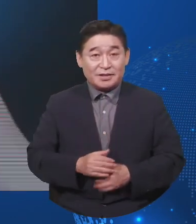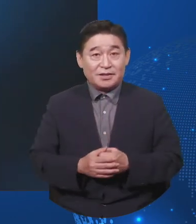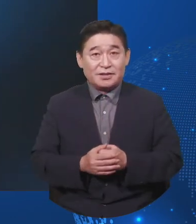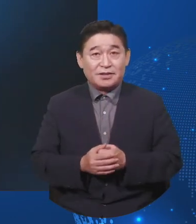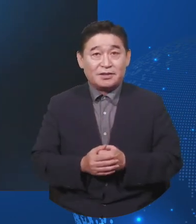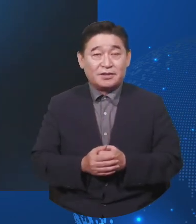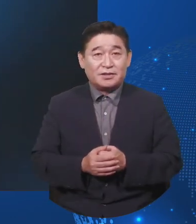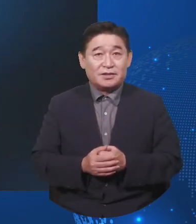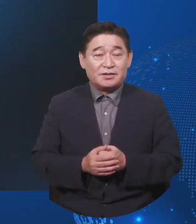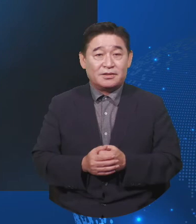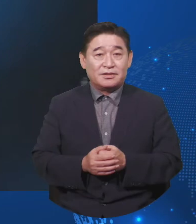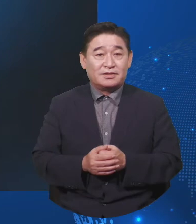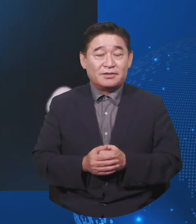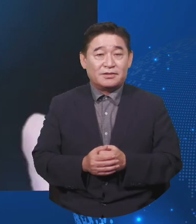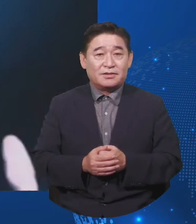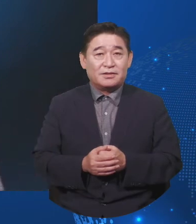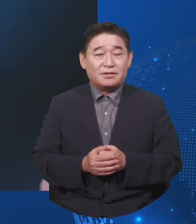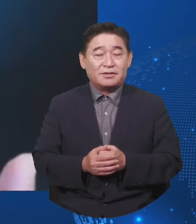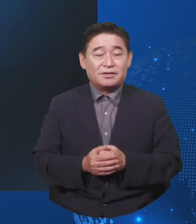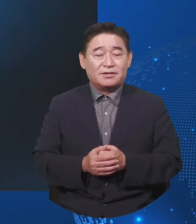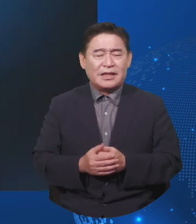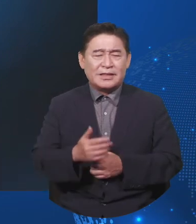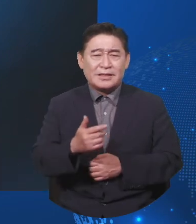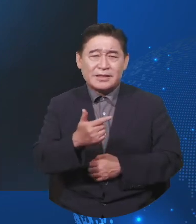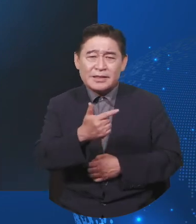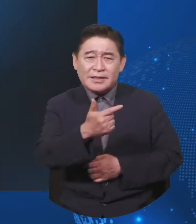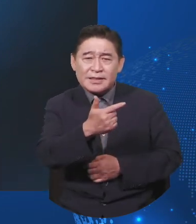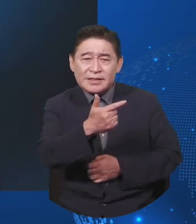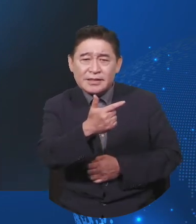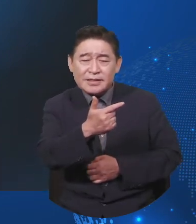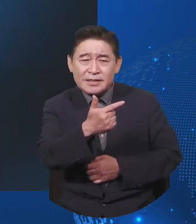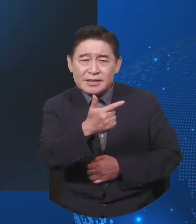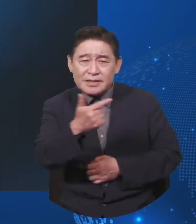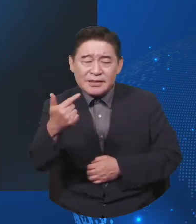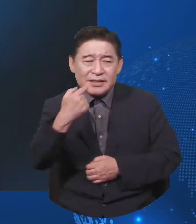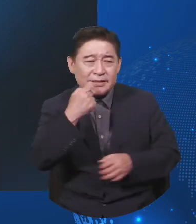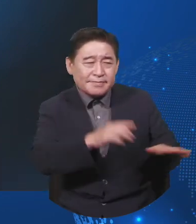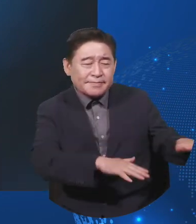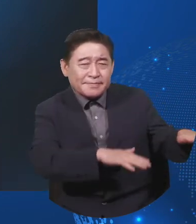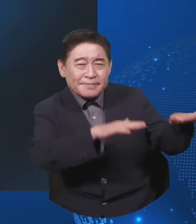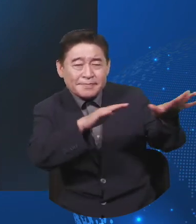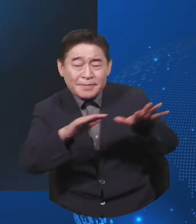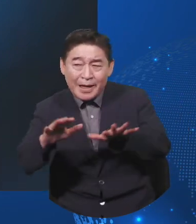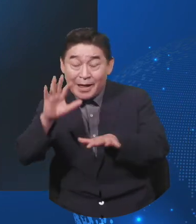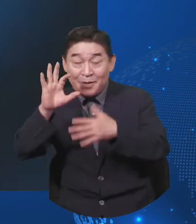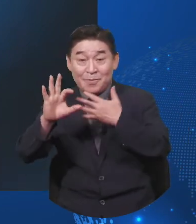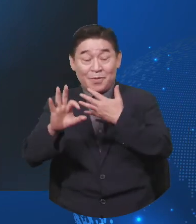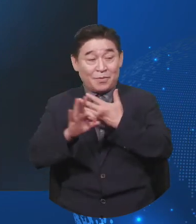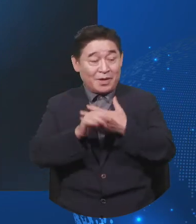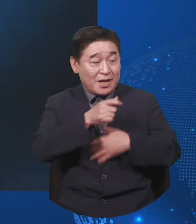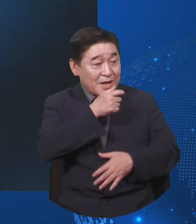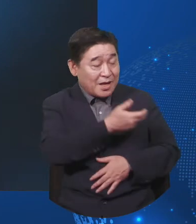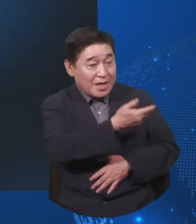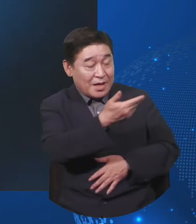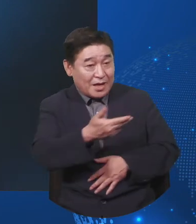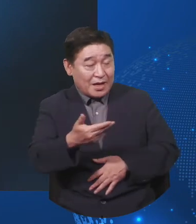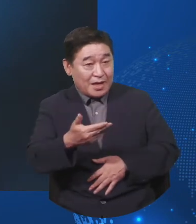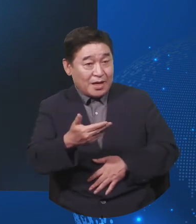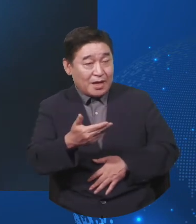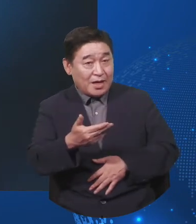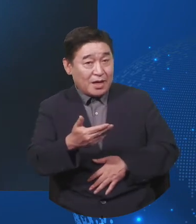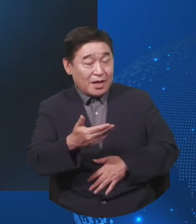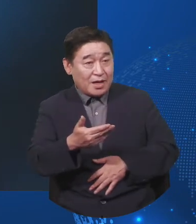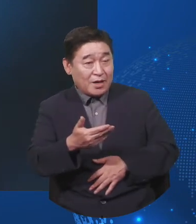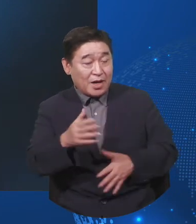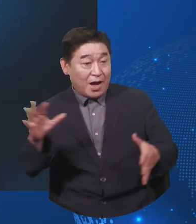the big ocean, and all rivers and streams goes to the ocean. The ocean is our shared future, it's